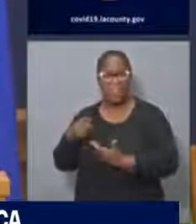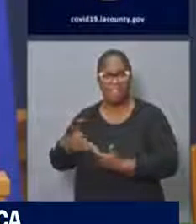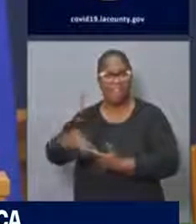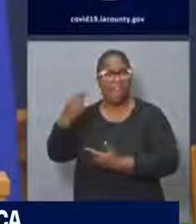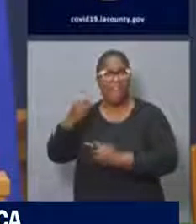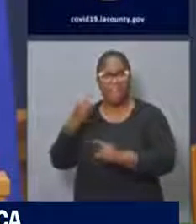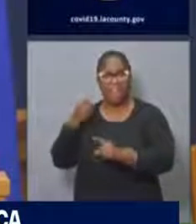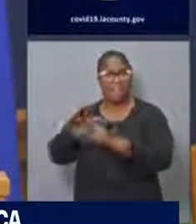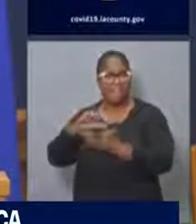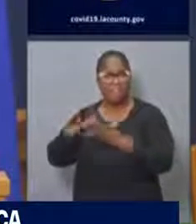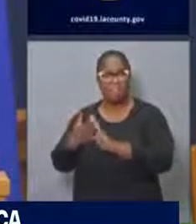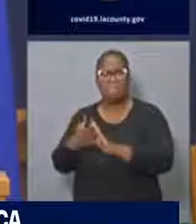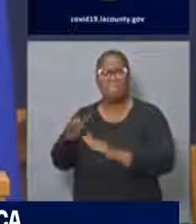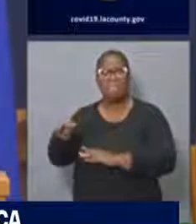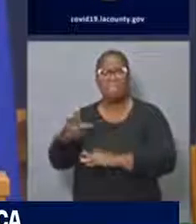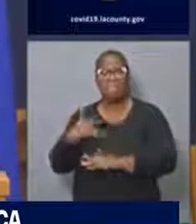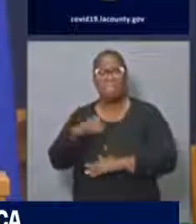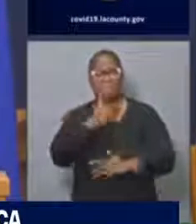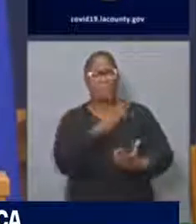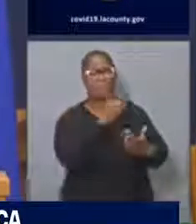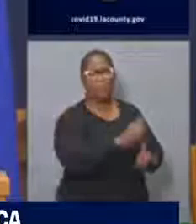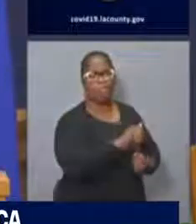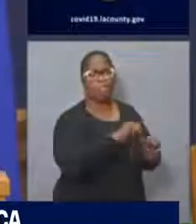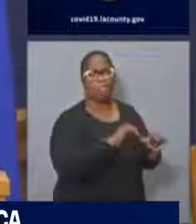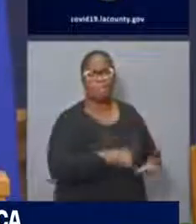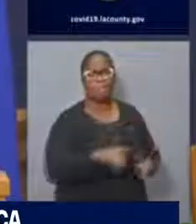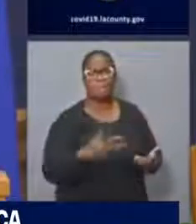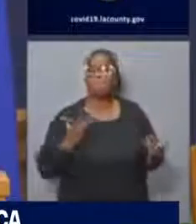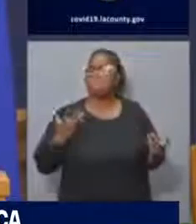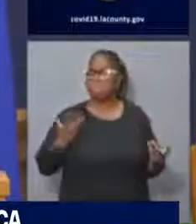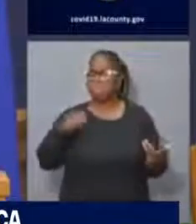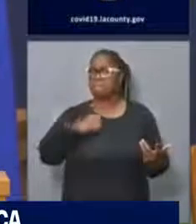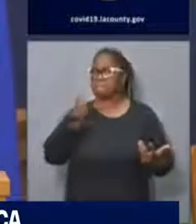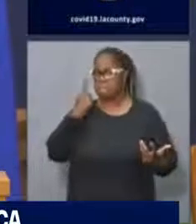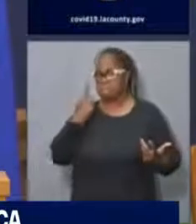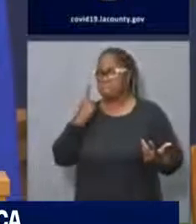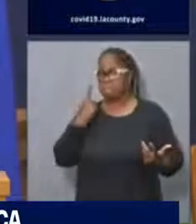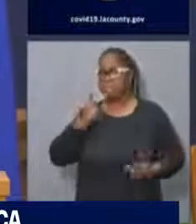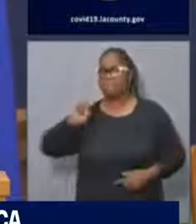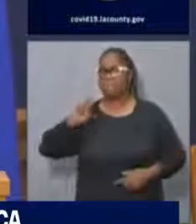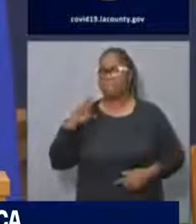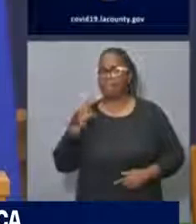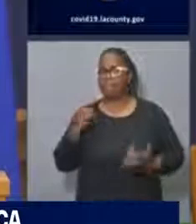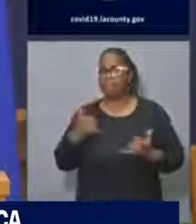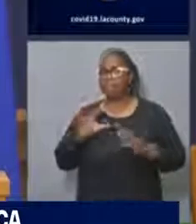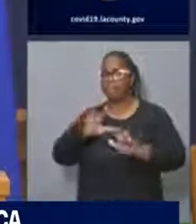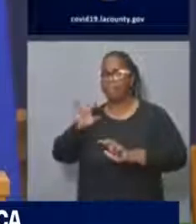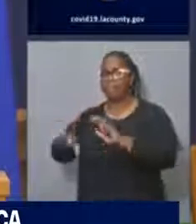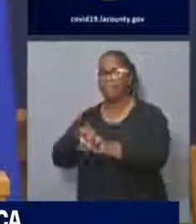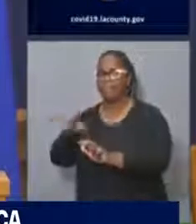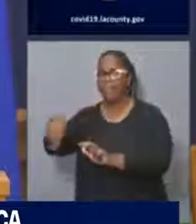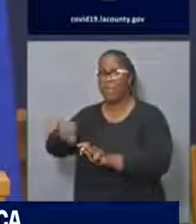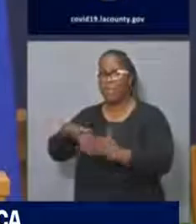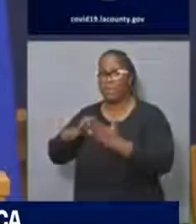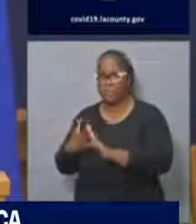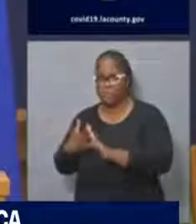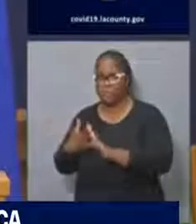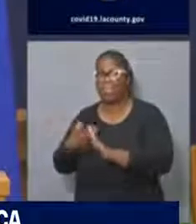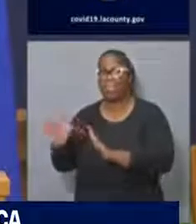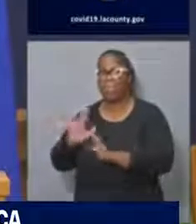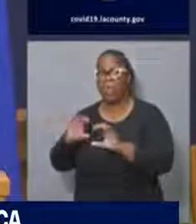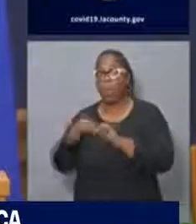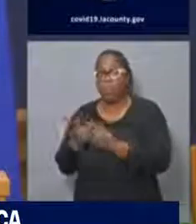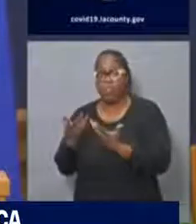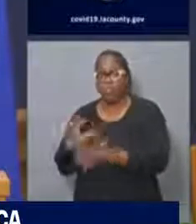impacted communities experience, DHS is investing in these communities and in the community-based organizations that are trusted